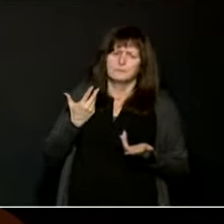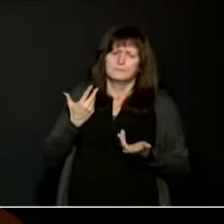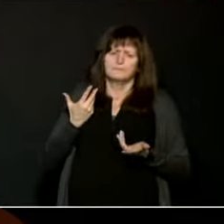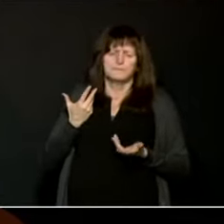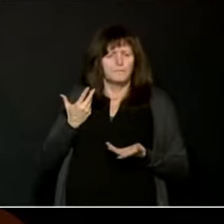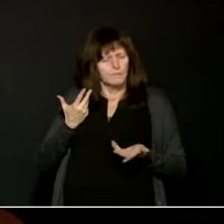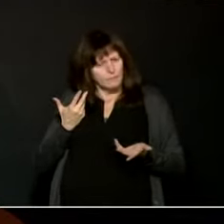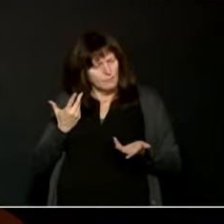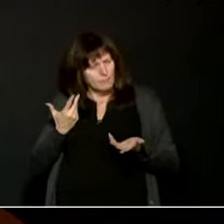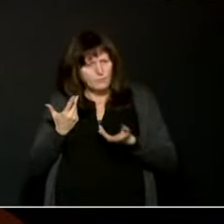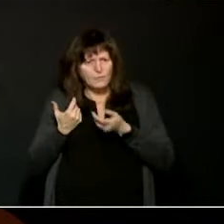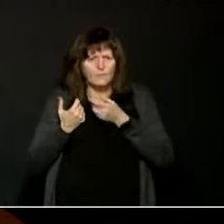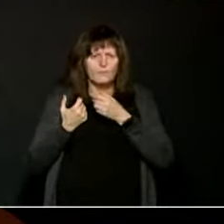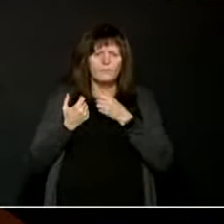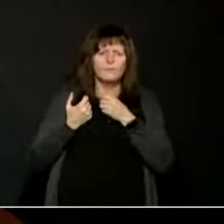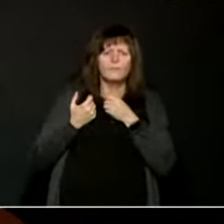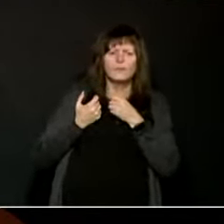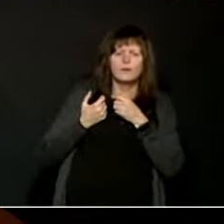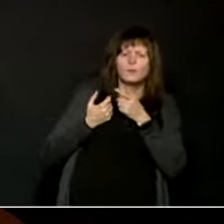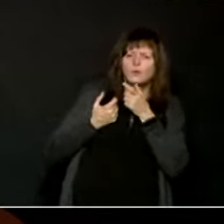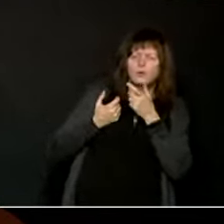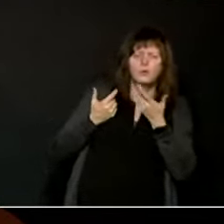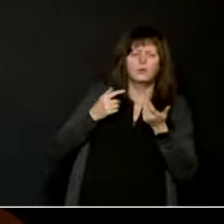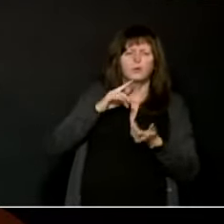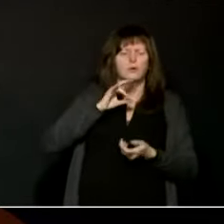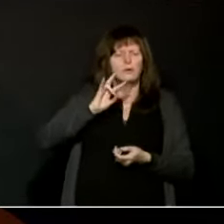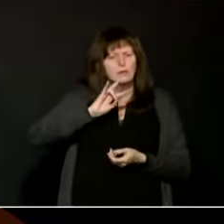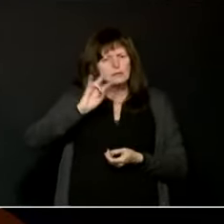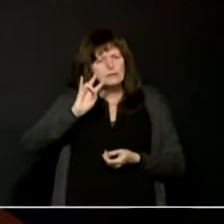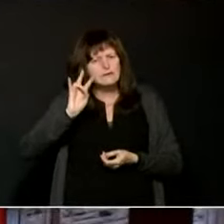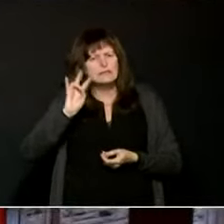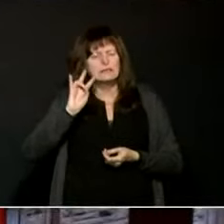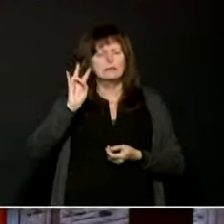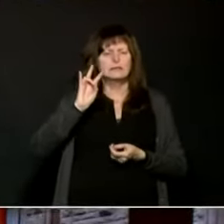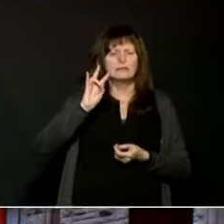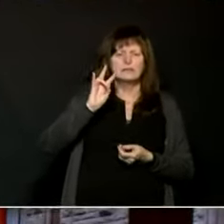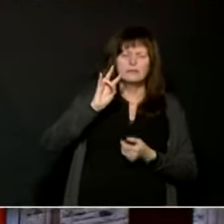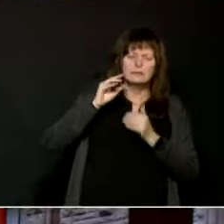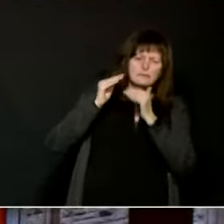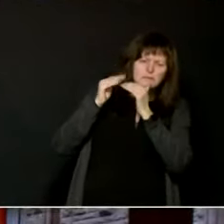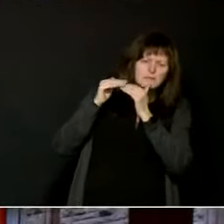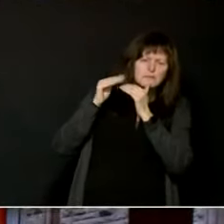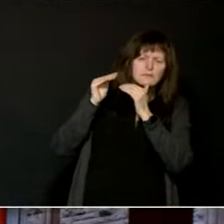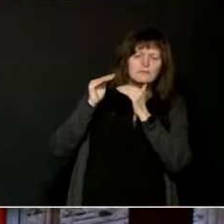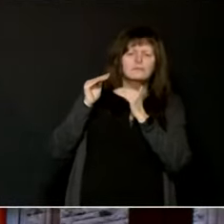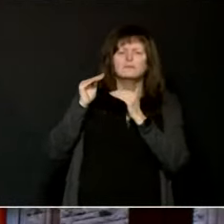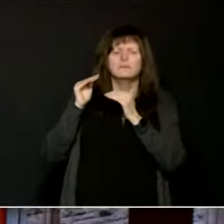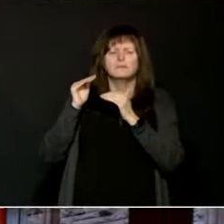groups, 70 plus, who has received their first dose? Or